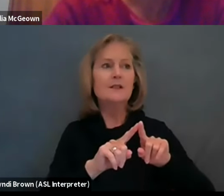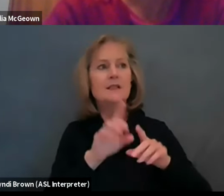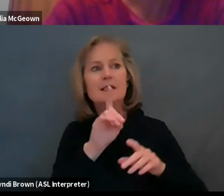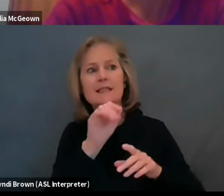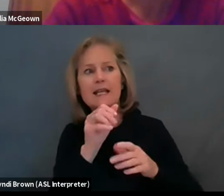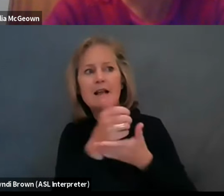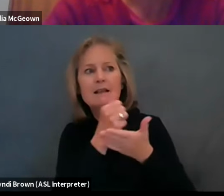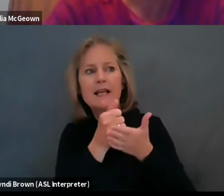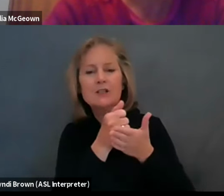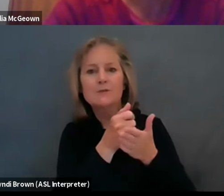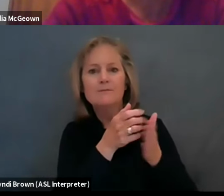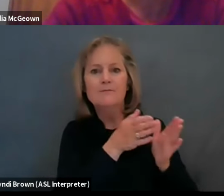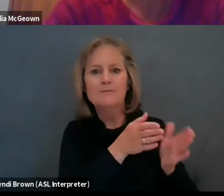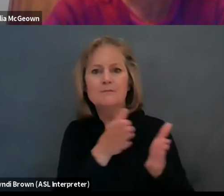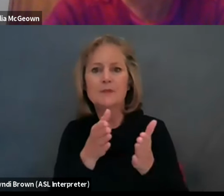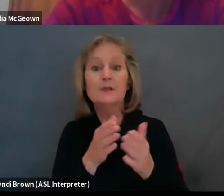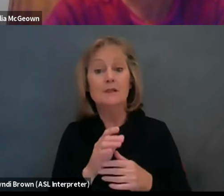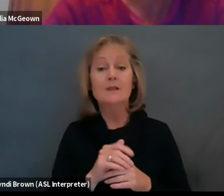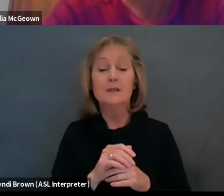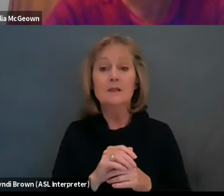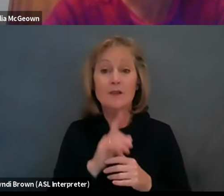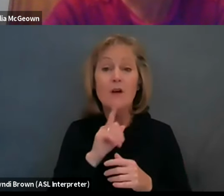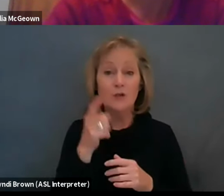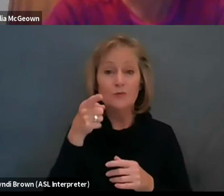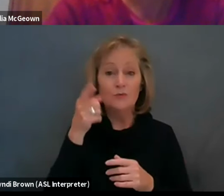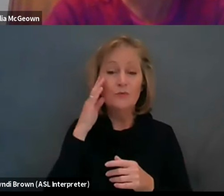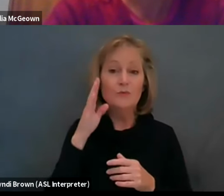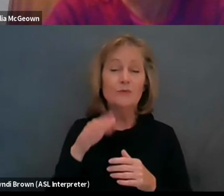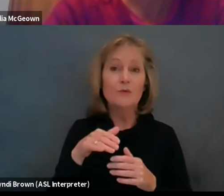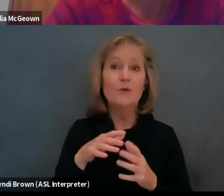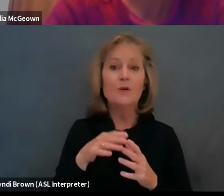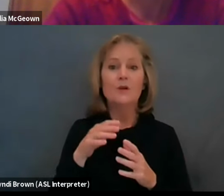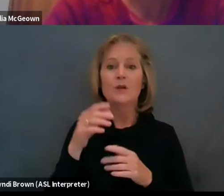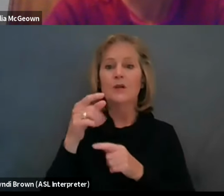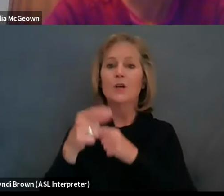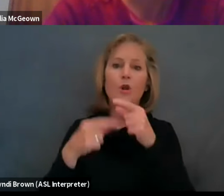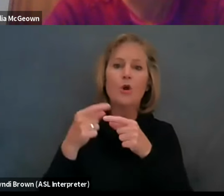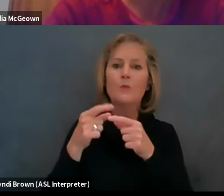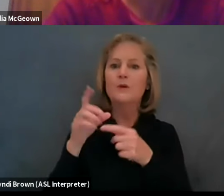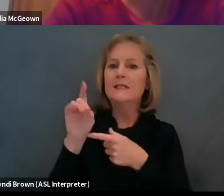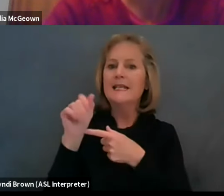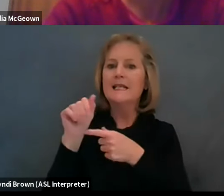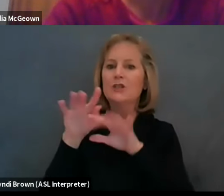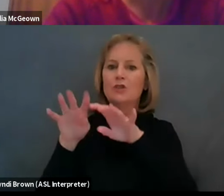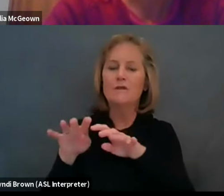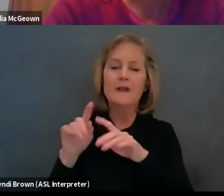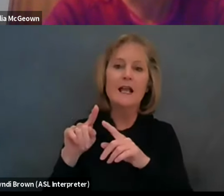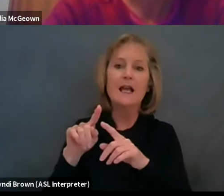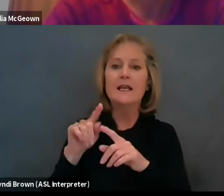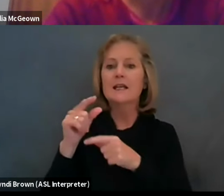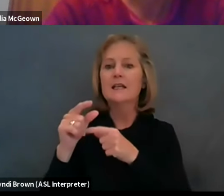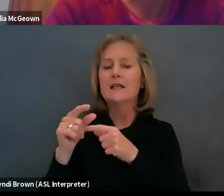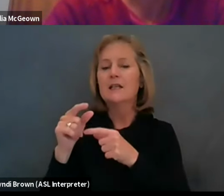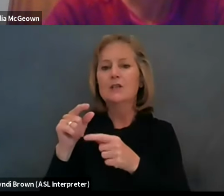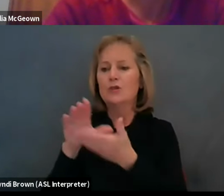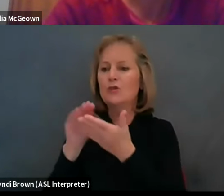collection mechanisms. There are, as you know, global data surveys like global school-based